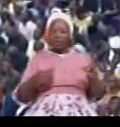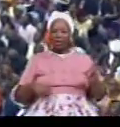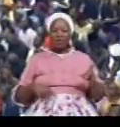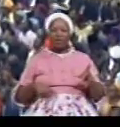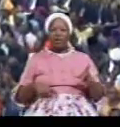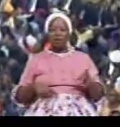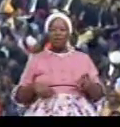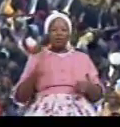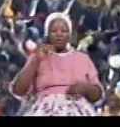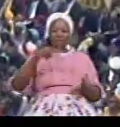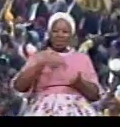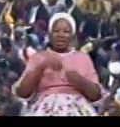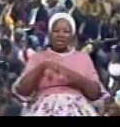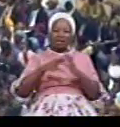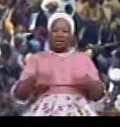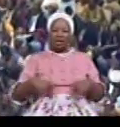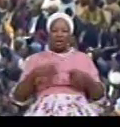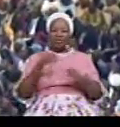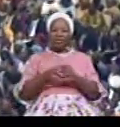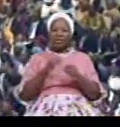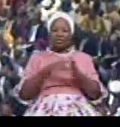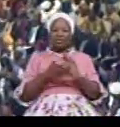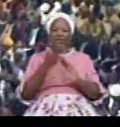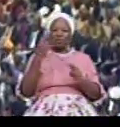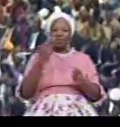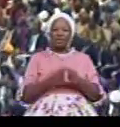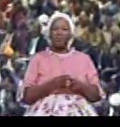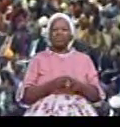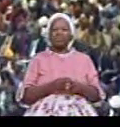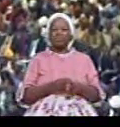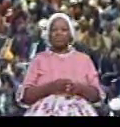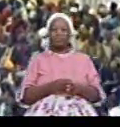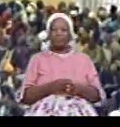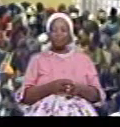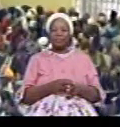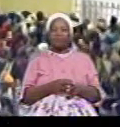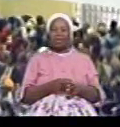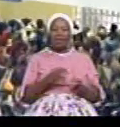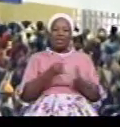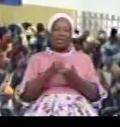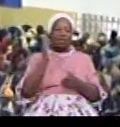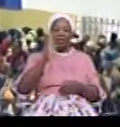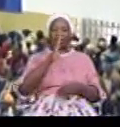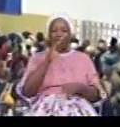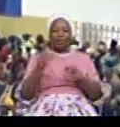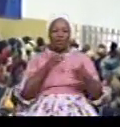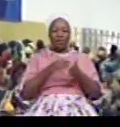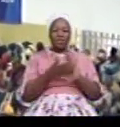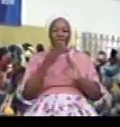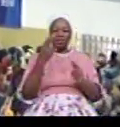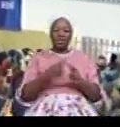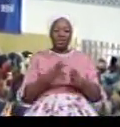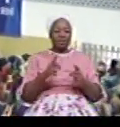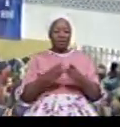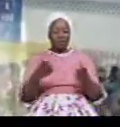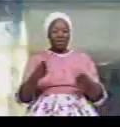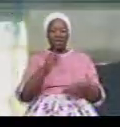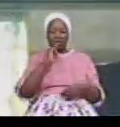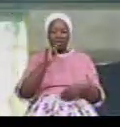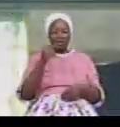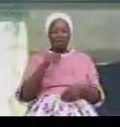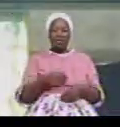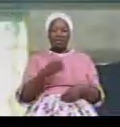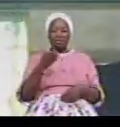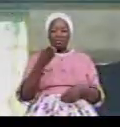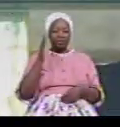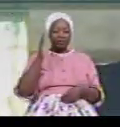in Jesus' name. It will be done. Great things ahead of you, I said it